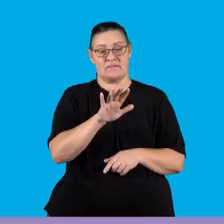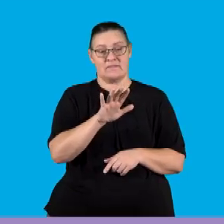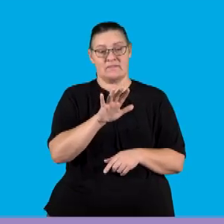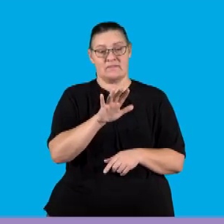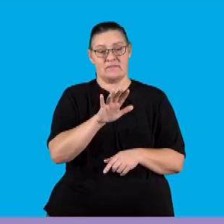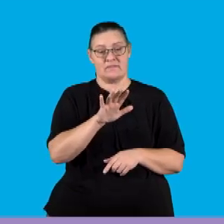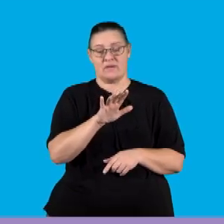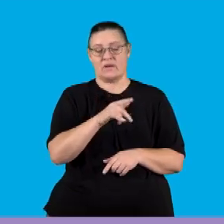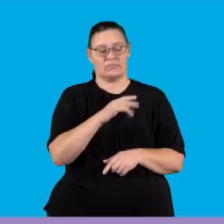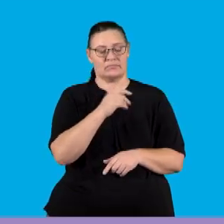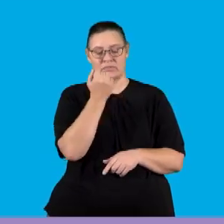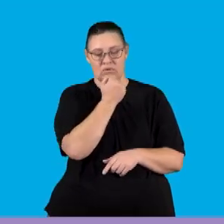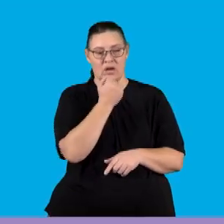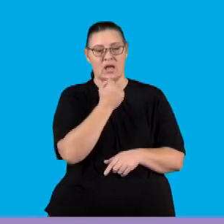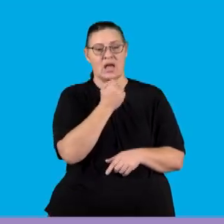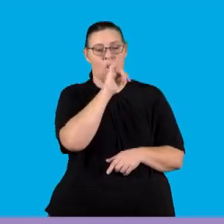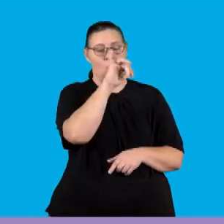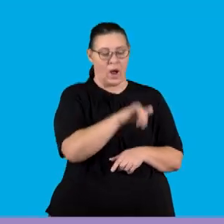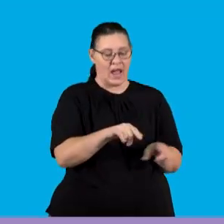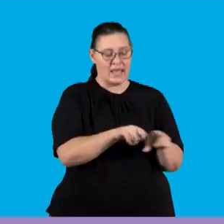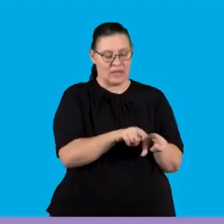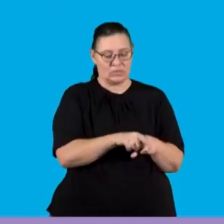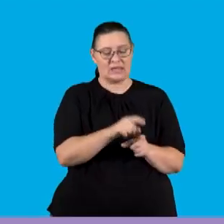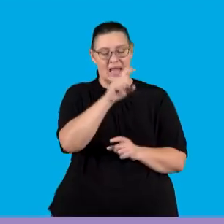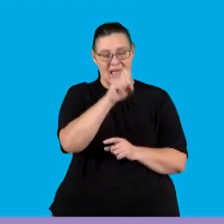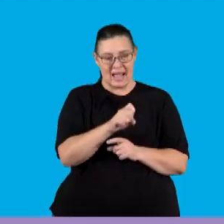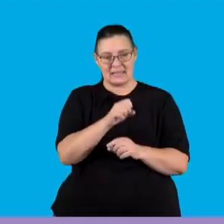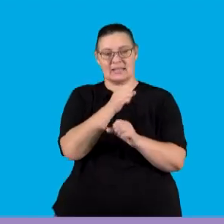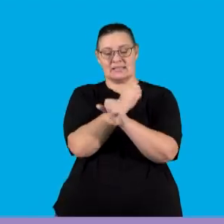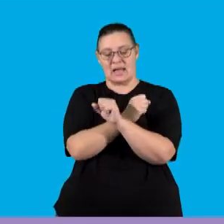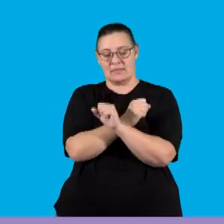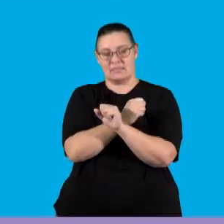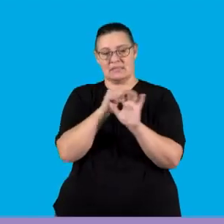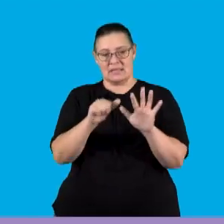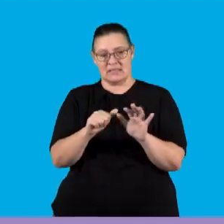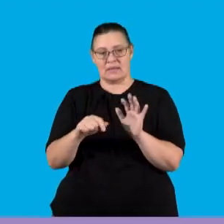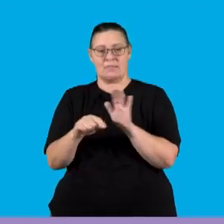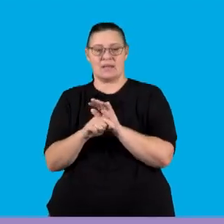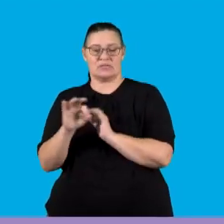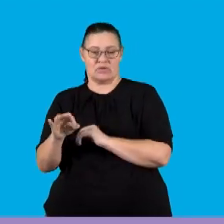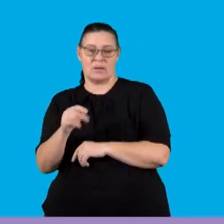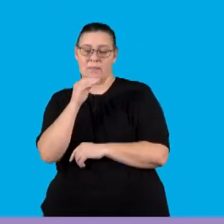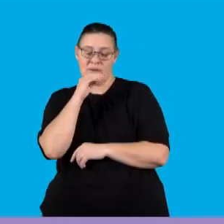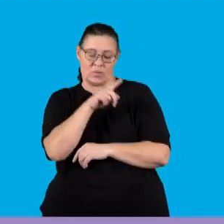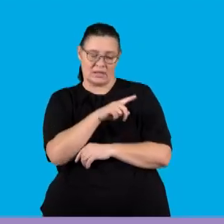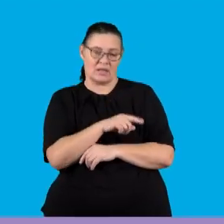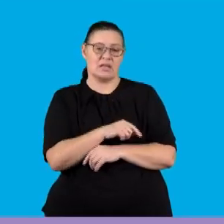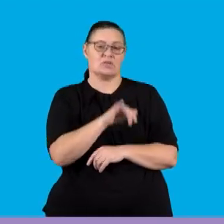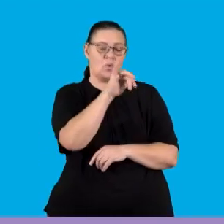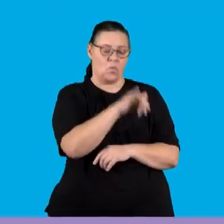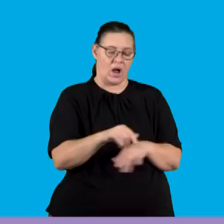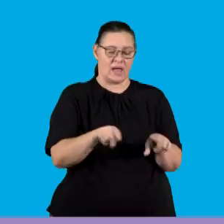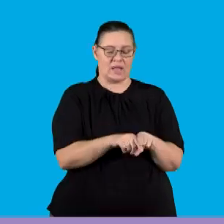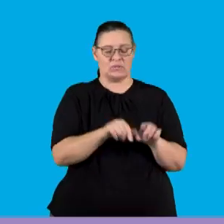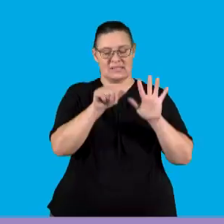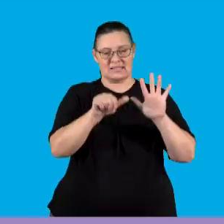value, we multiplied it by 6 and we subtracted that 3. So what does this mean? This